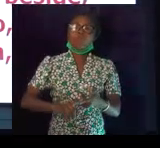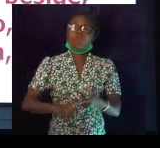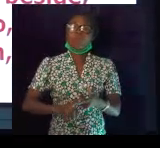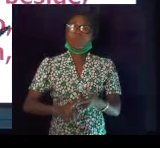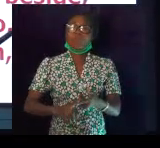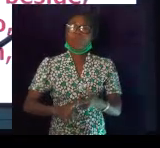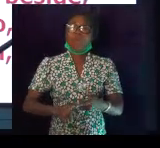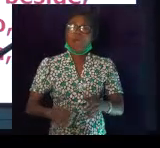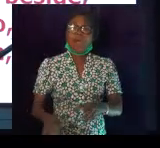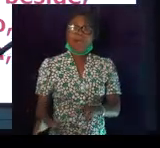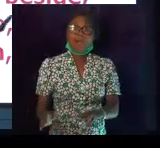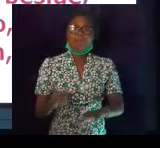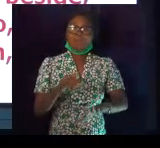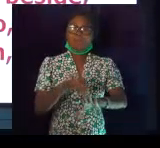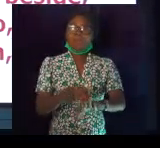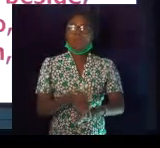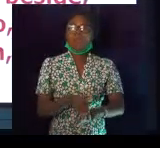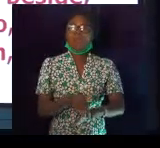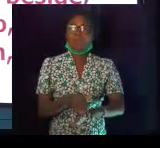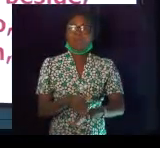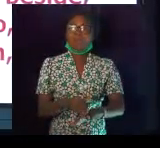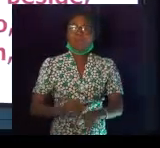onto, at,